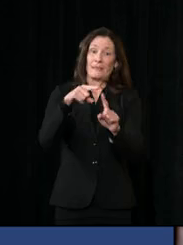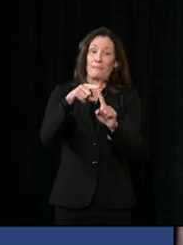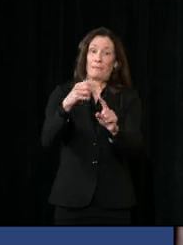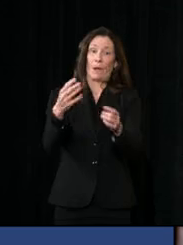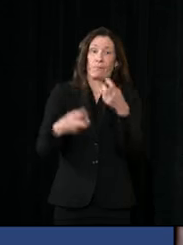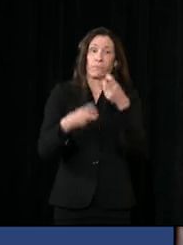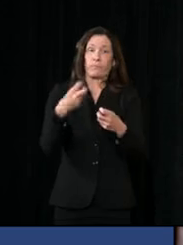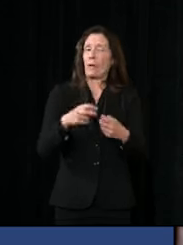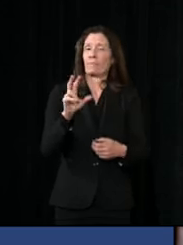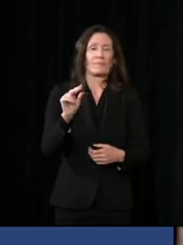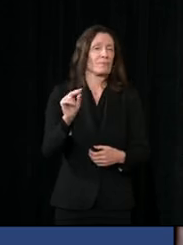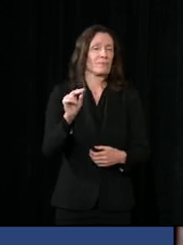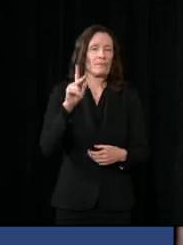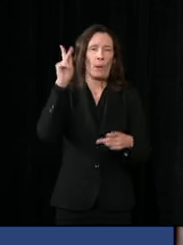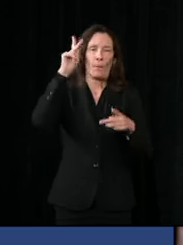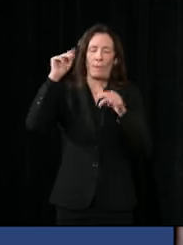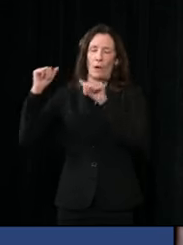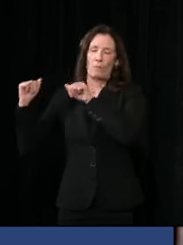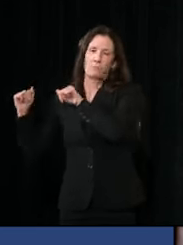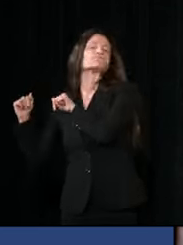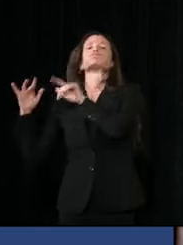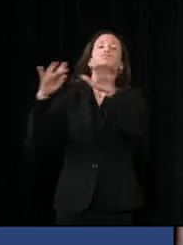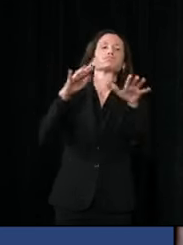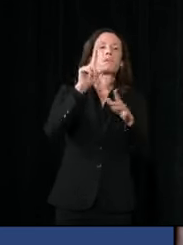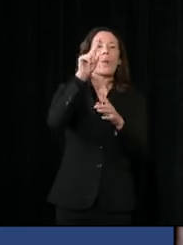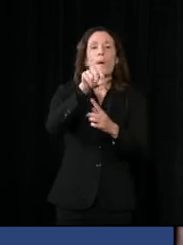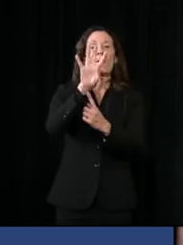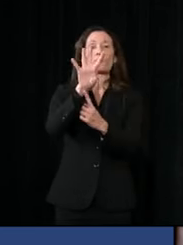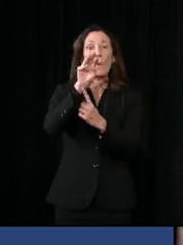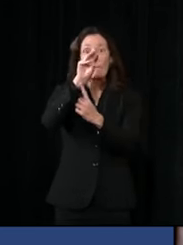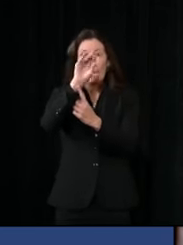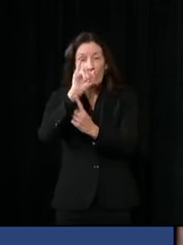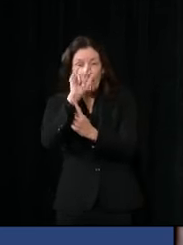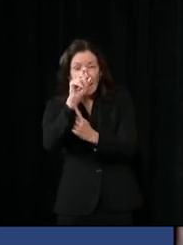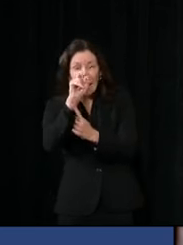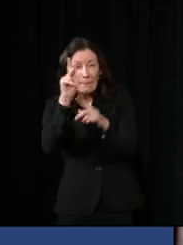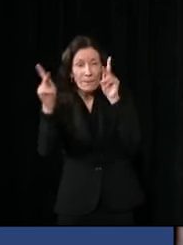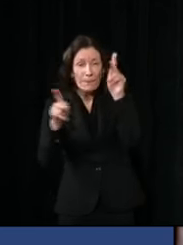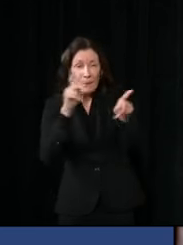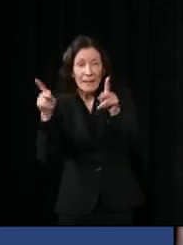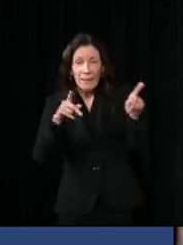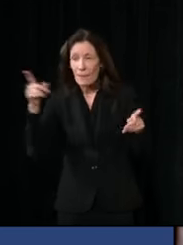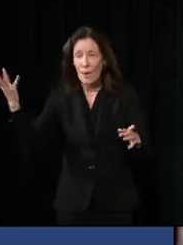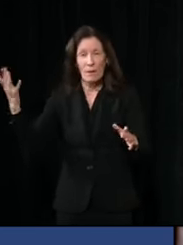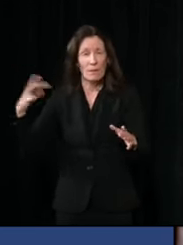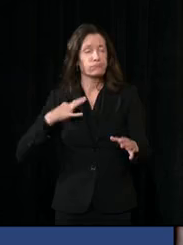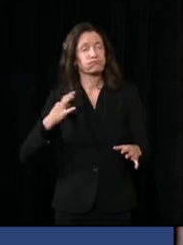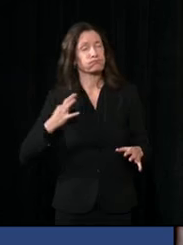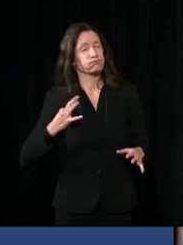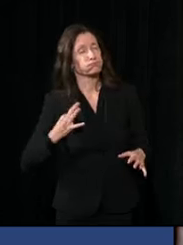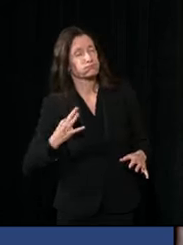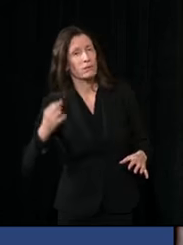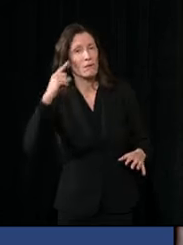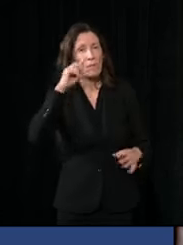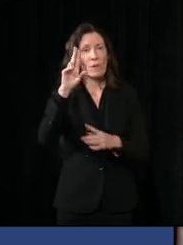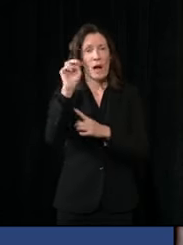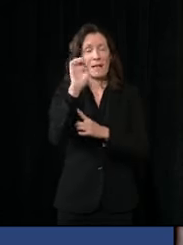claims since the COVID-19 virus began. That's just a big increase. And so what we're doing